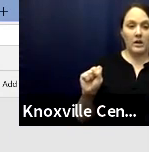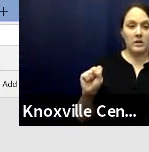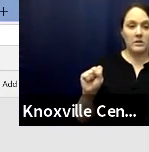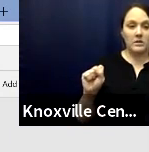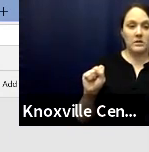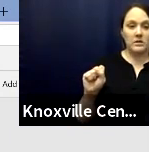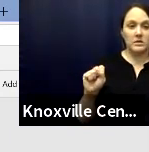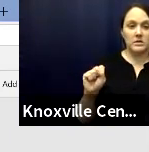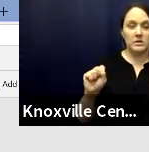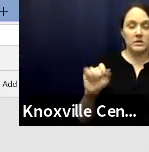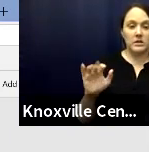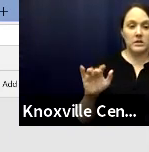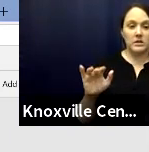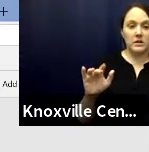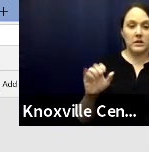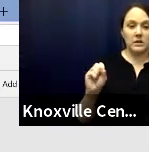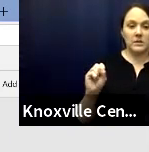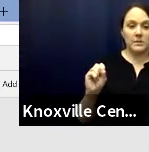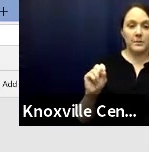okay, so